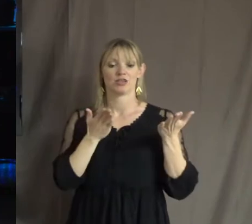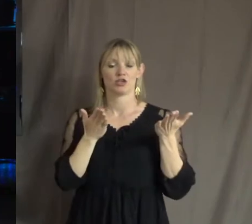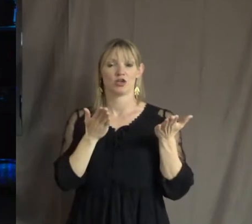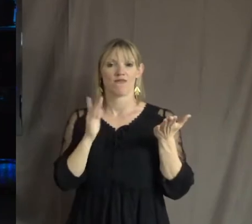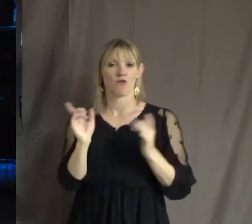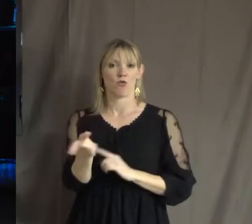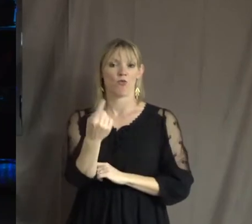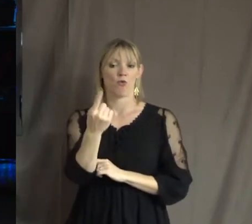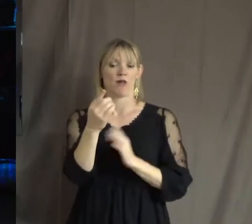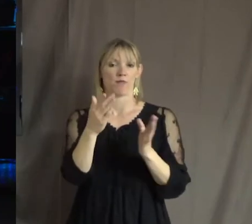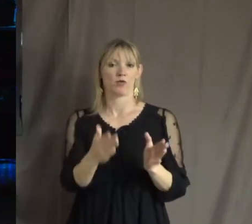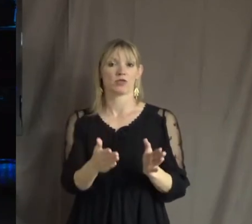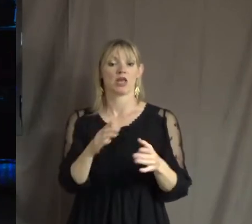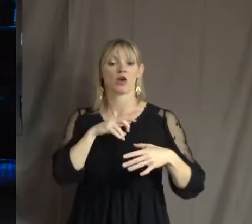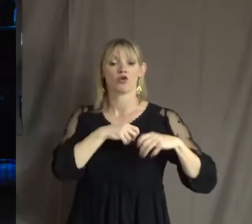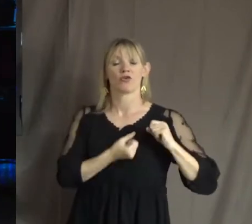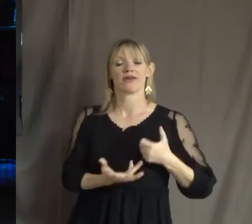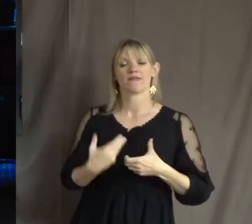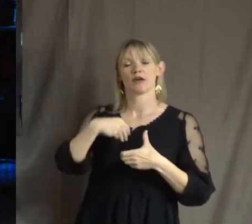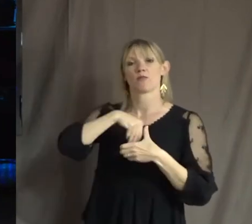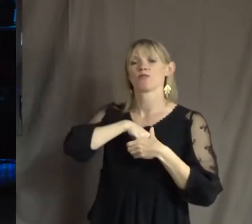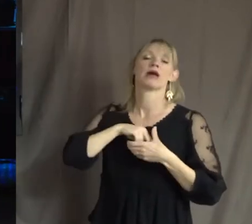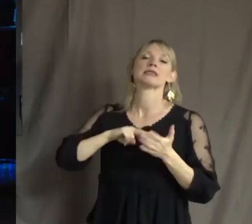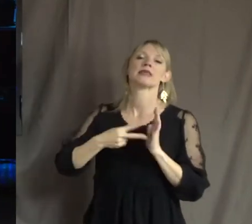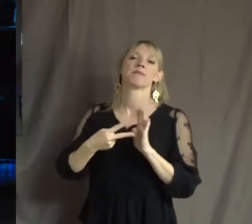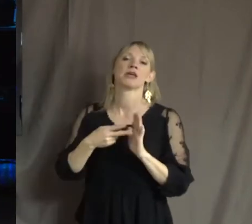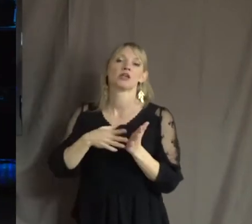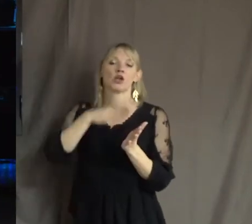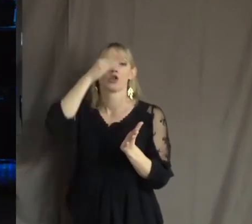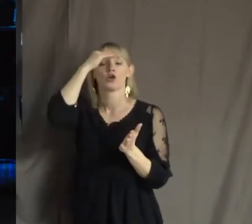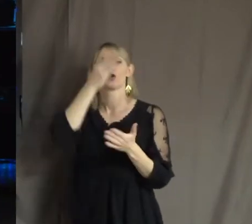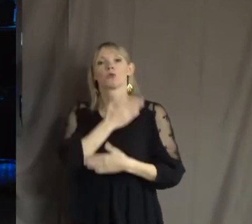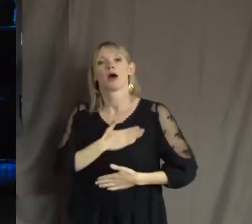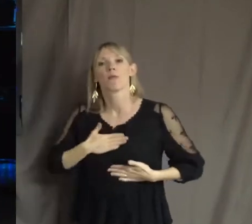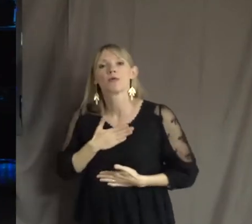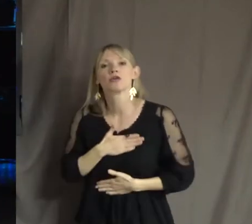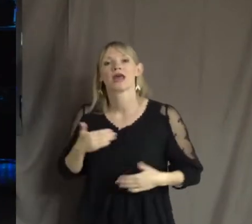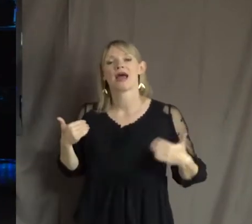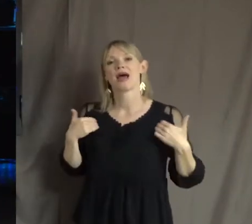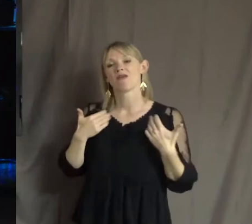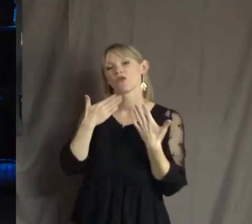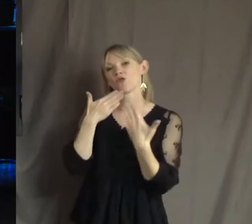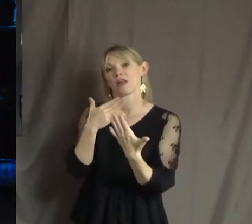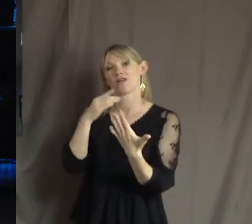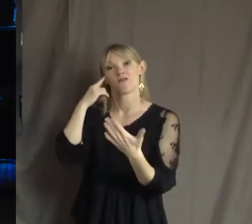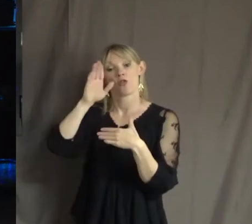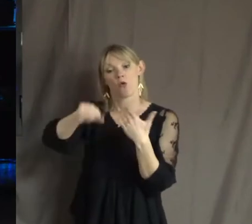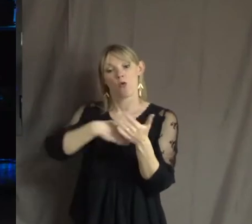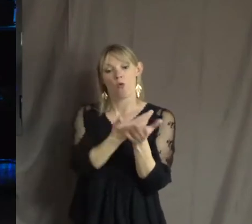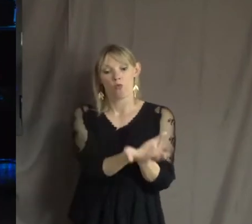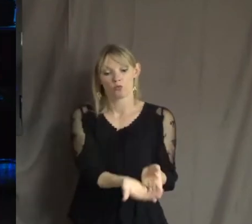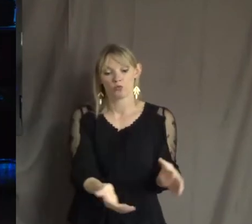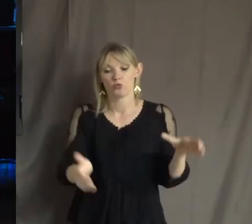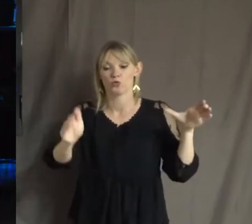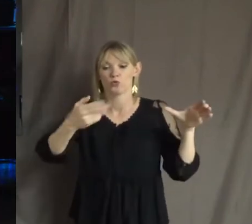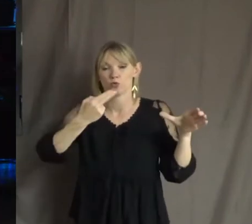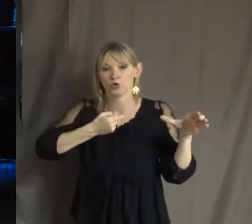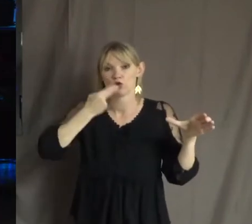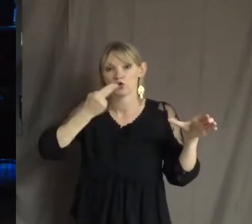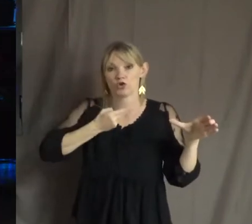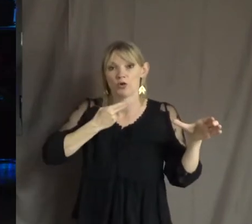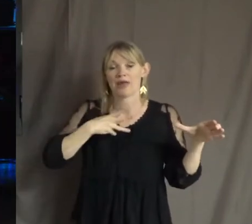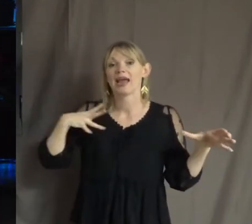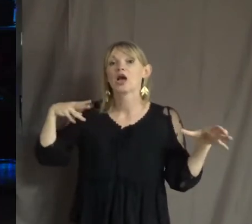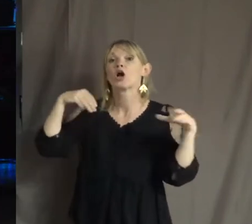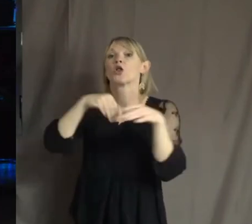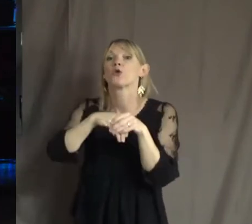means learning to appreciate and have gratitude for the entire soup, including the